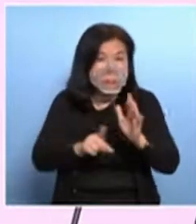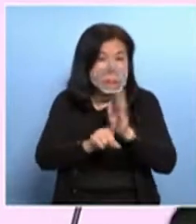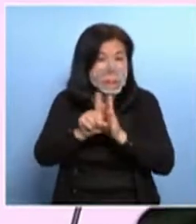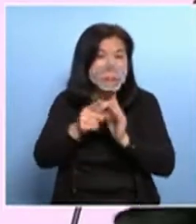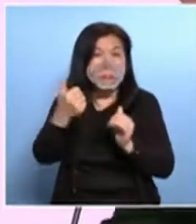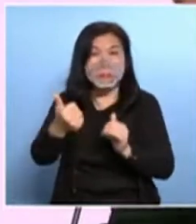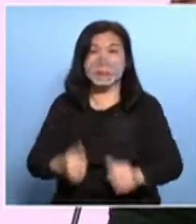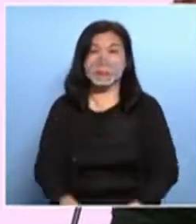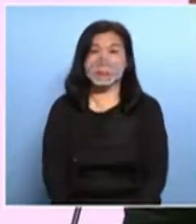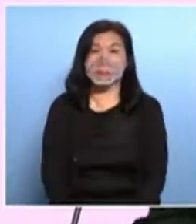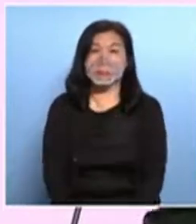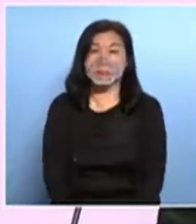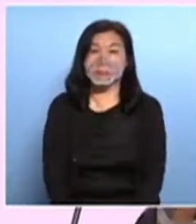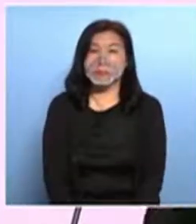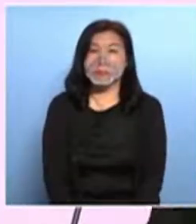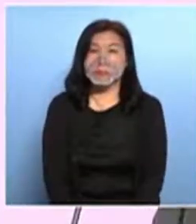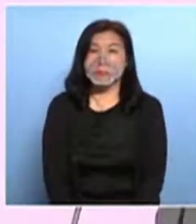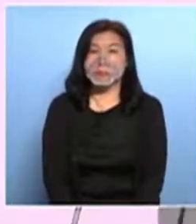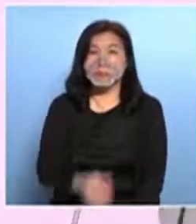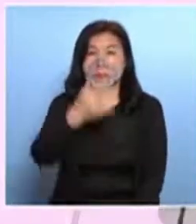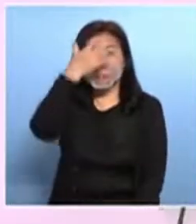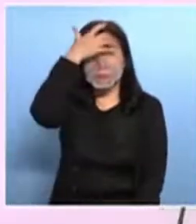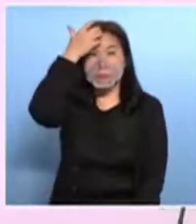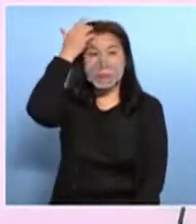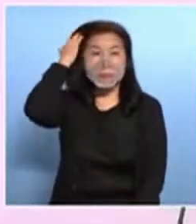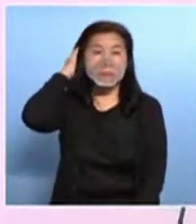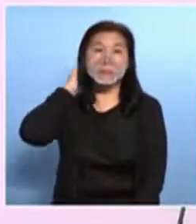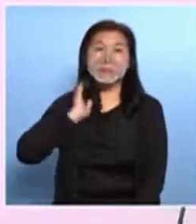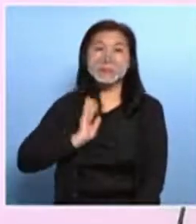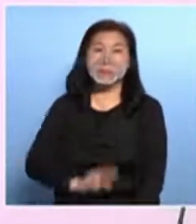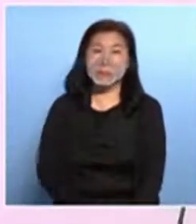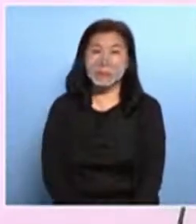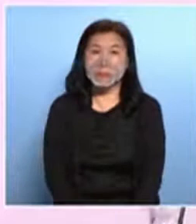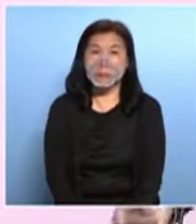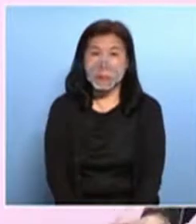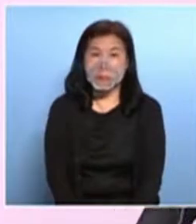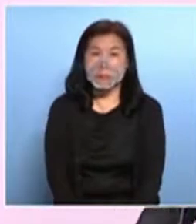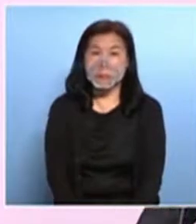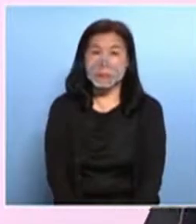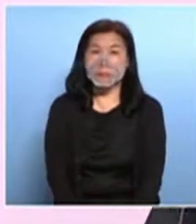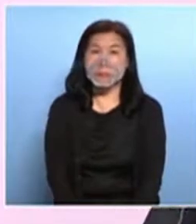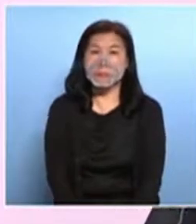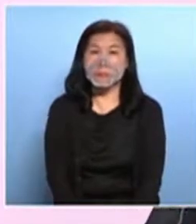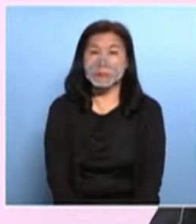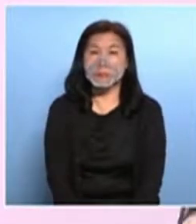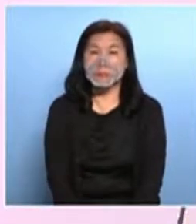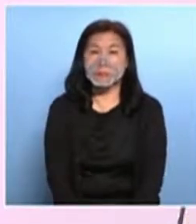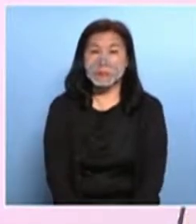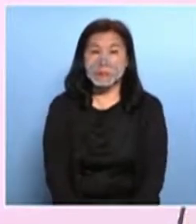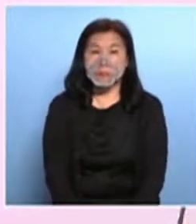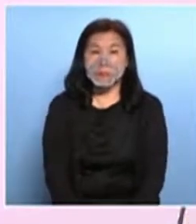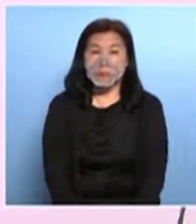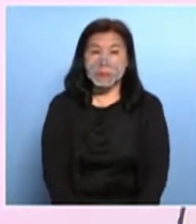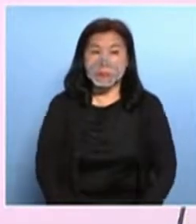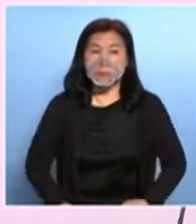mark a new historical starting point for Hong Kong and new milestone towards governance and prosperity.